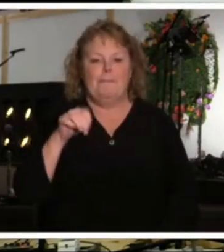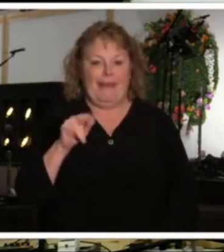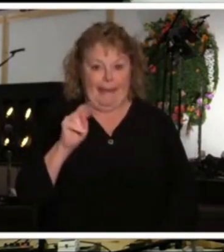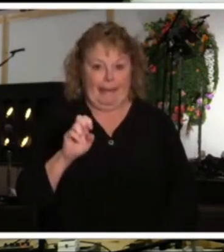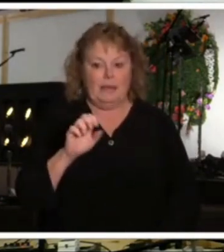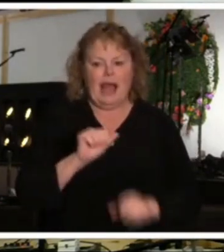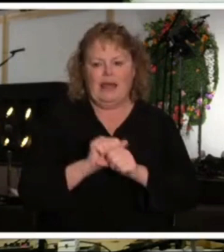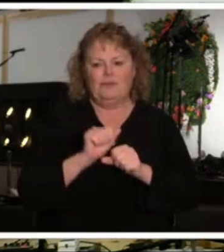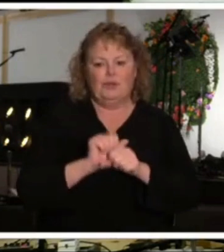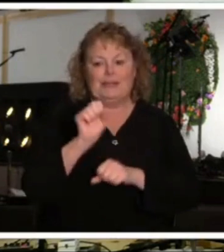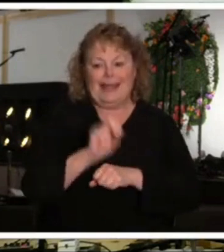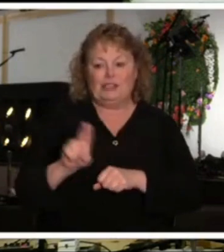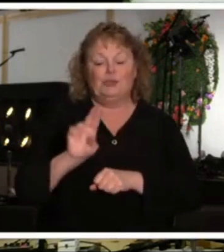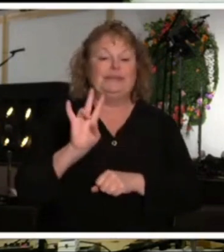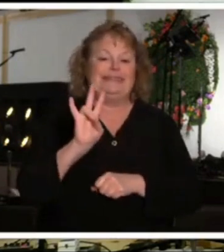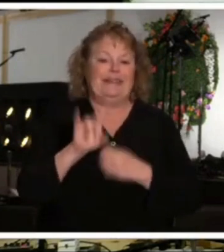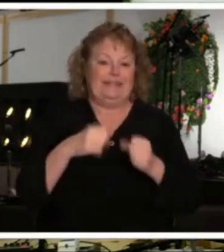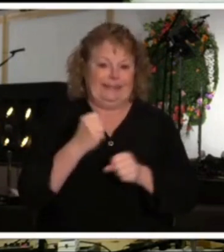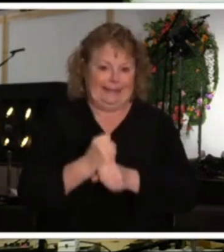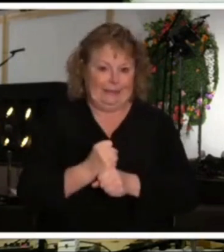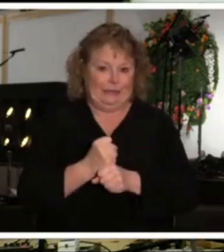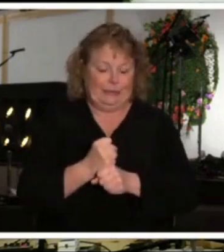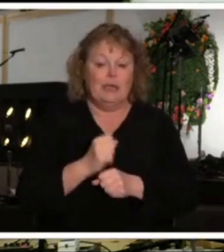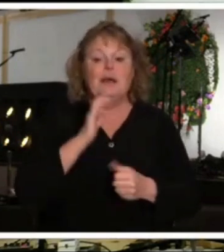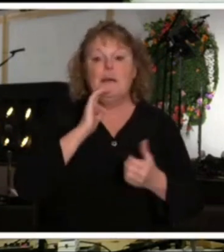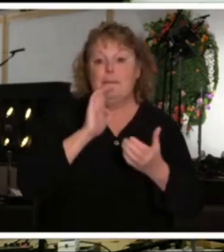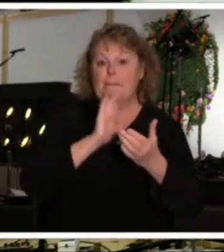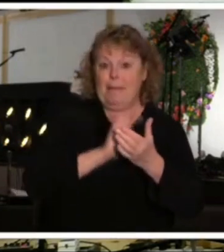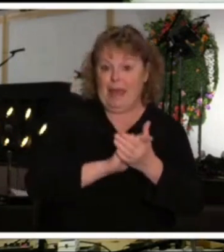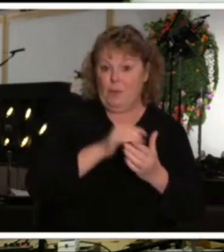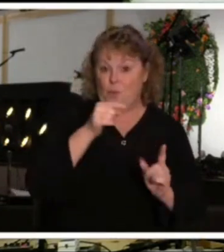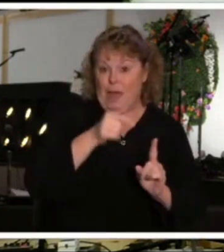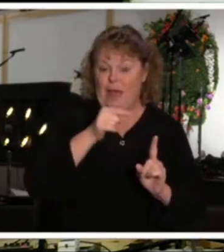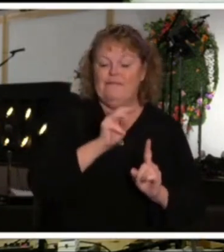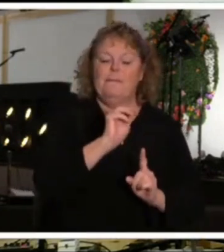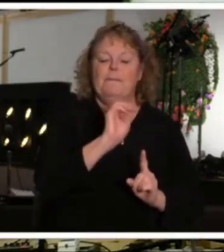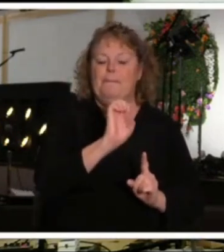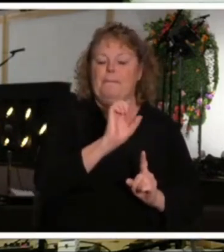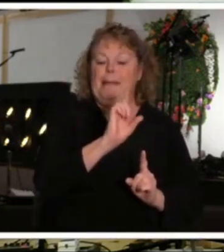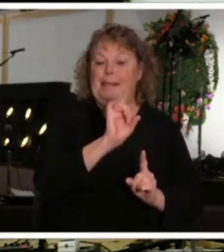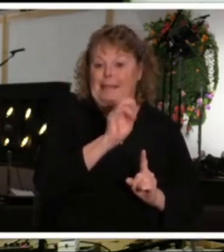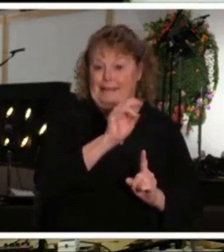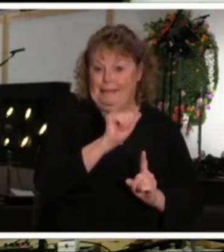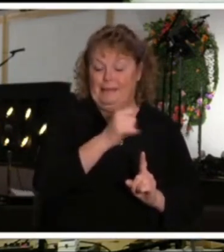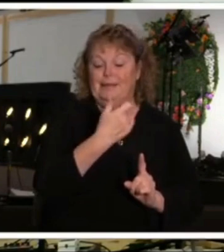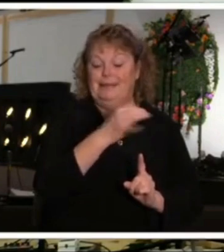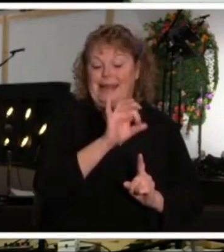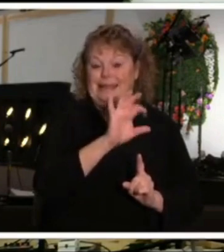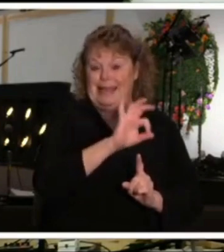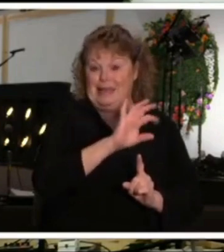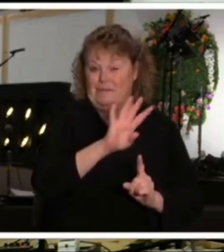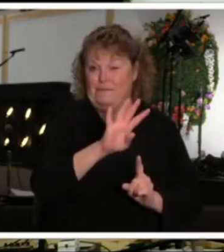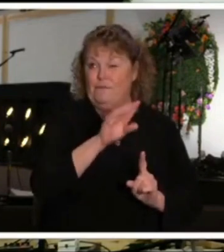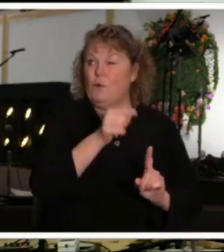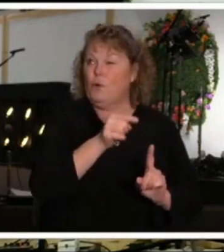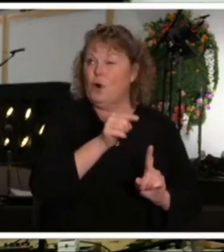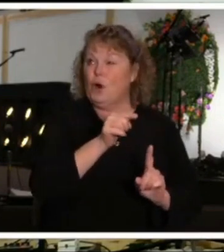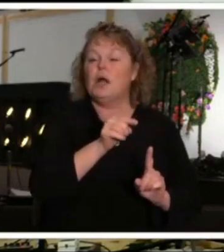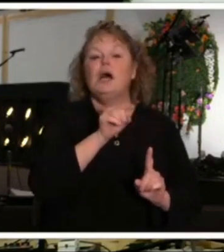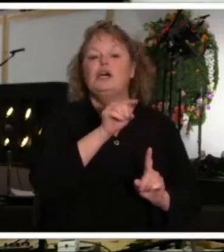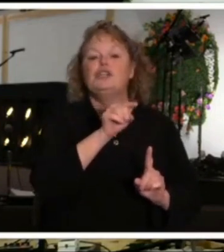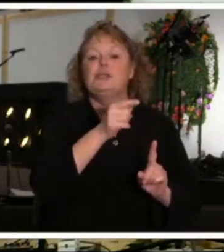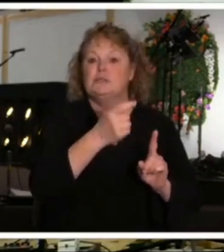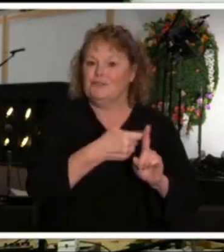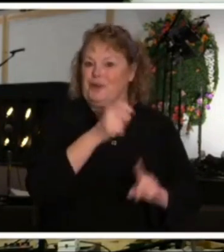Syracuse University for 7 years. My wife, Melinda, in 1994, I think, she's